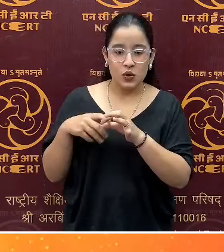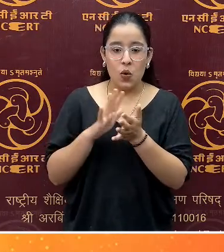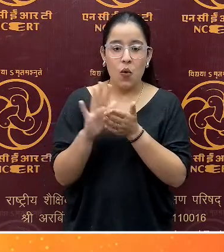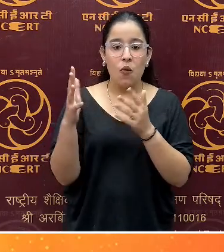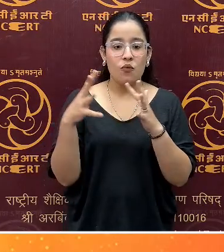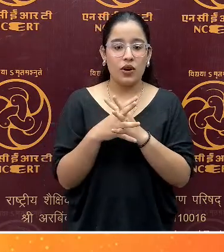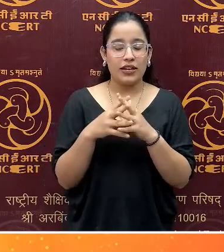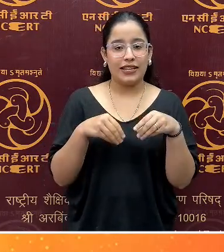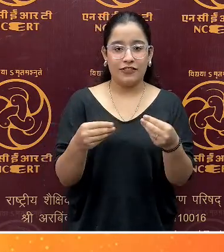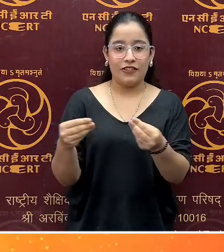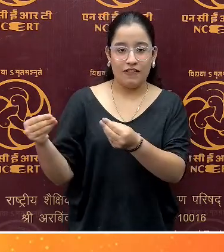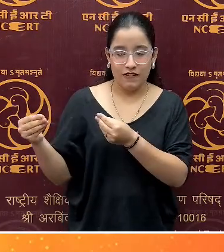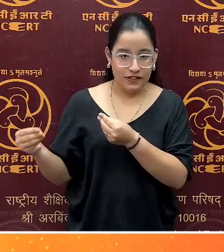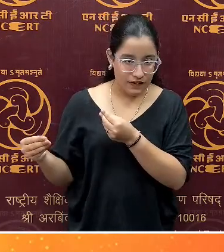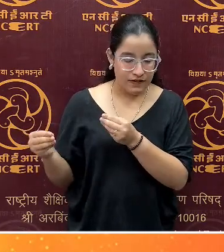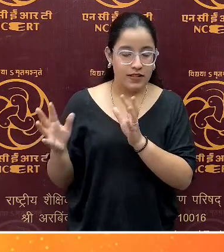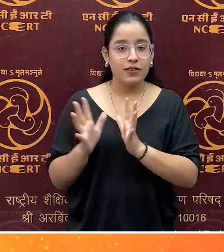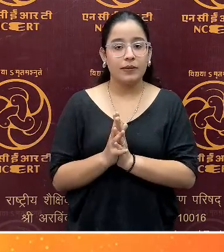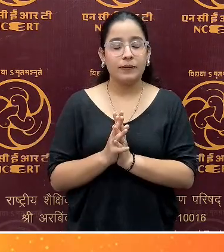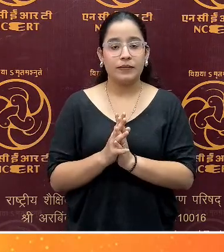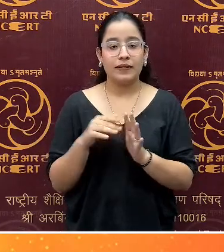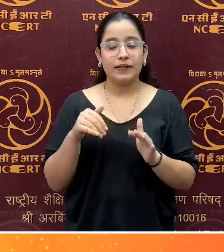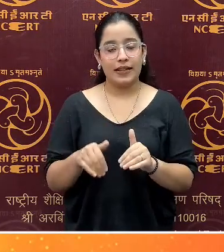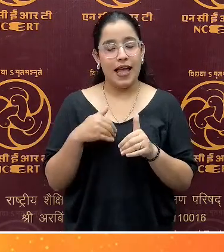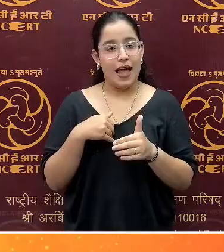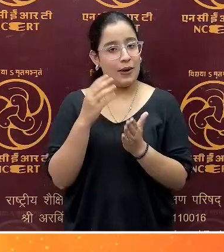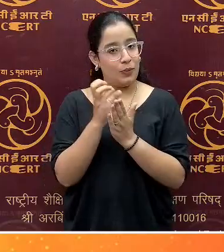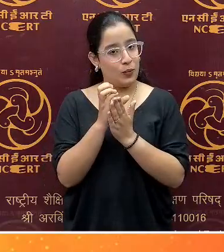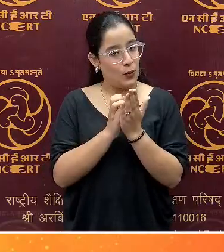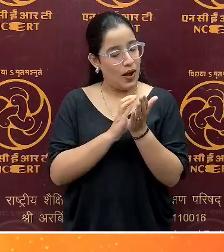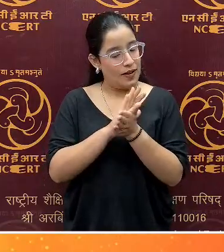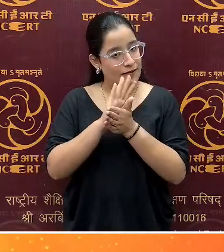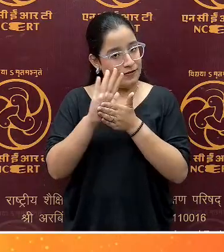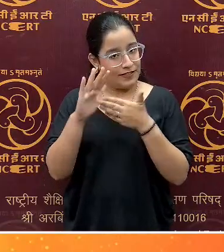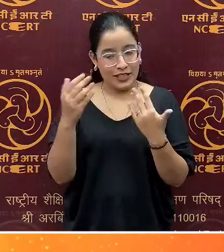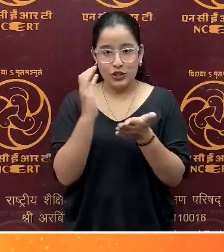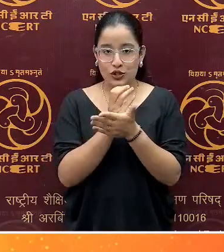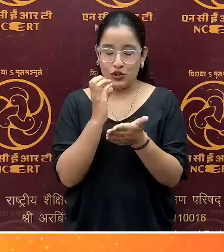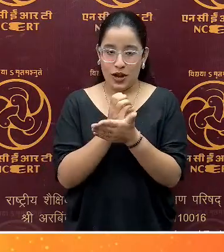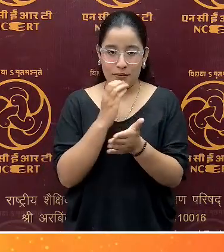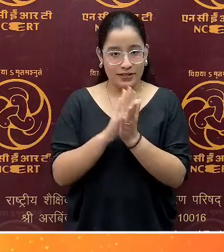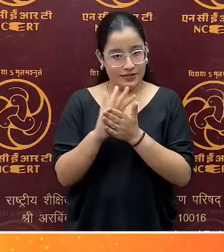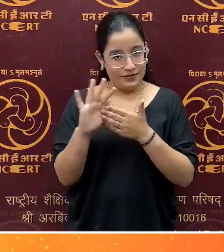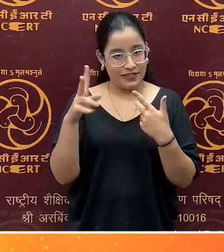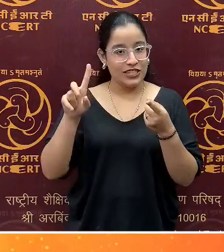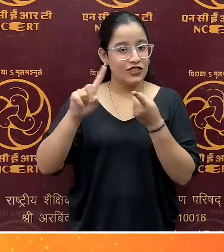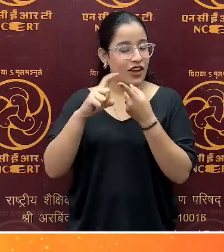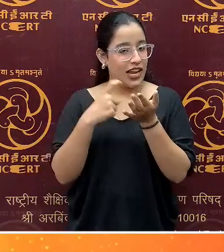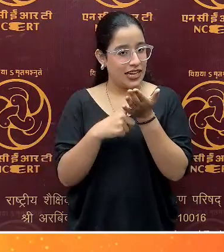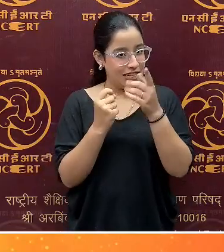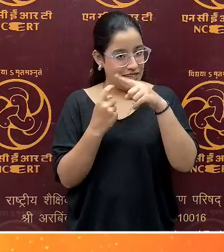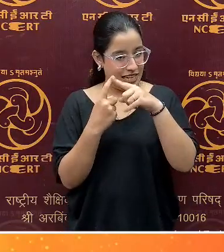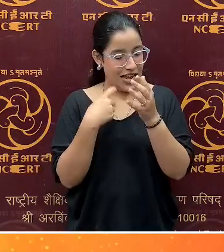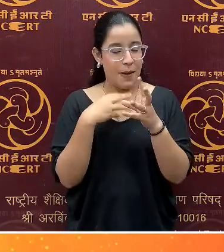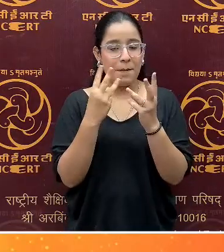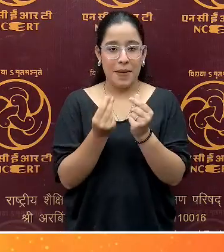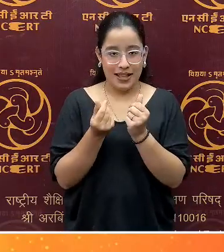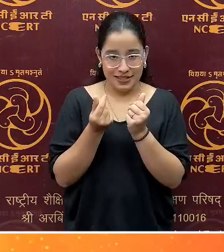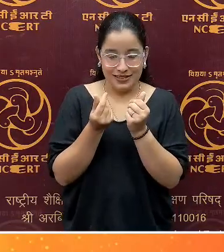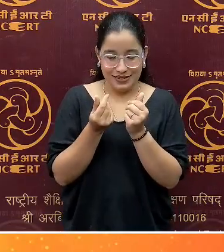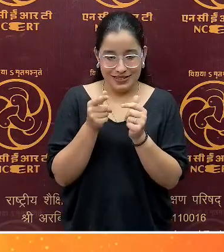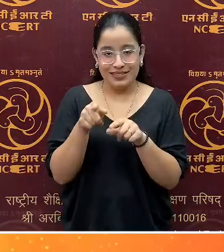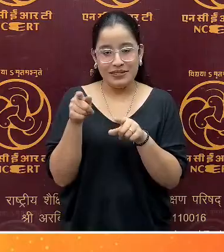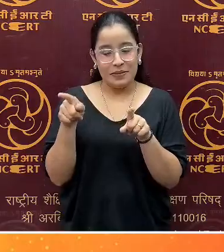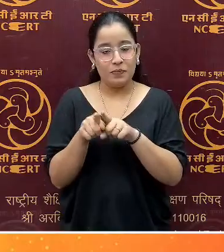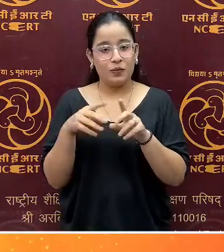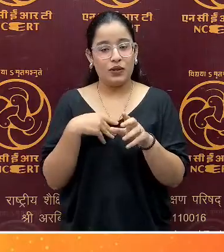Okay. Yes. So we come to the closing of the chapter Vector Algebra. We had Dr. Bina Prakash with us,